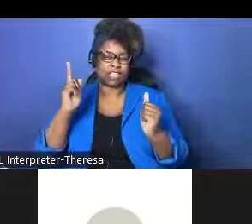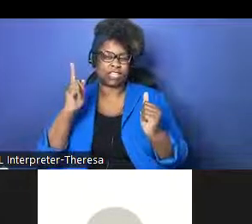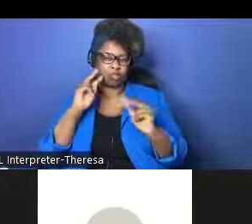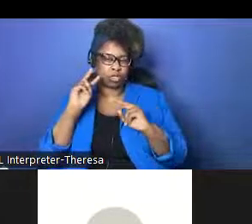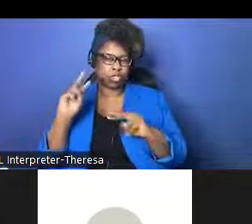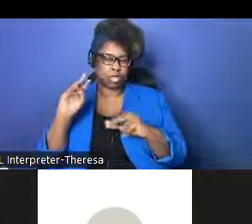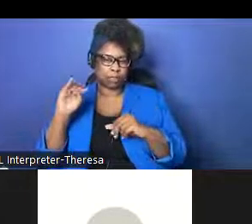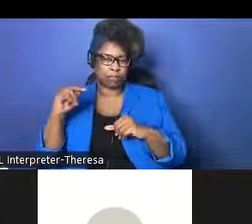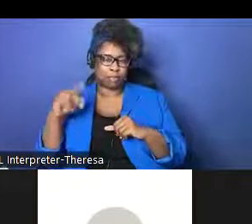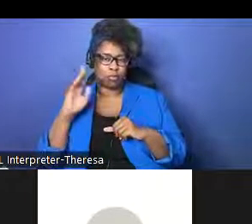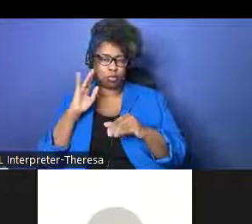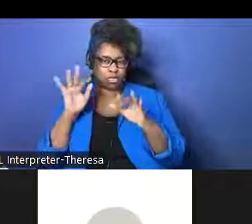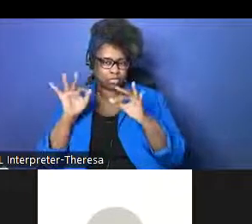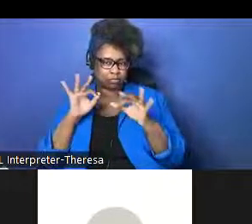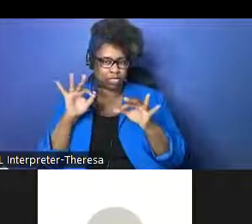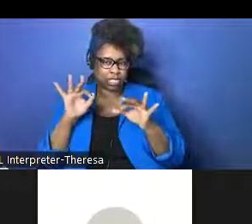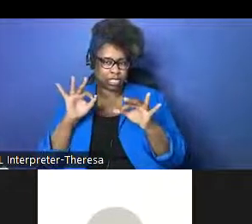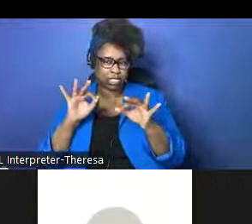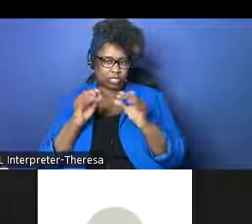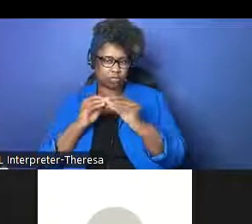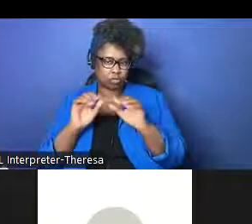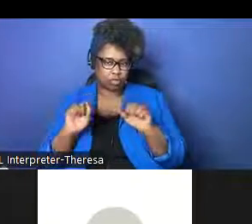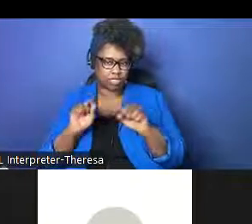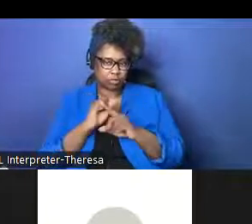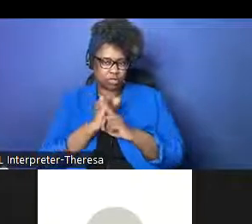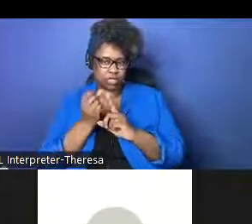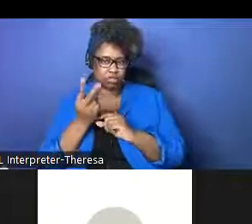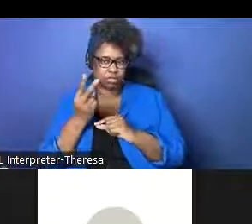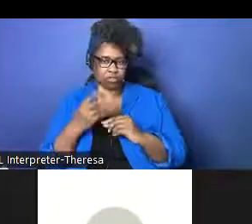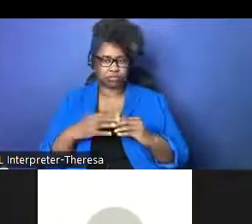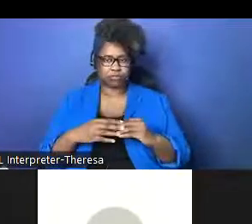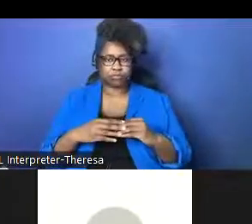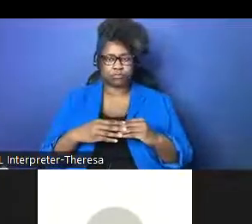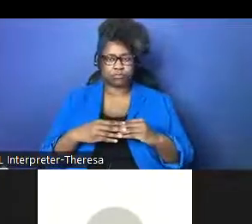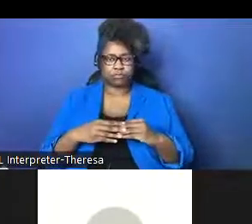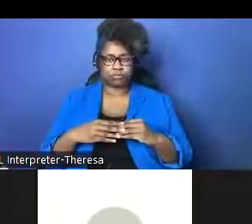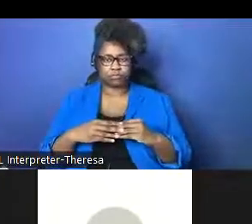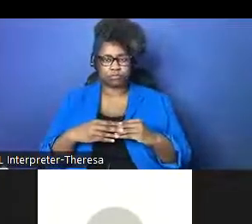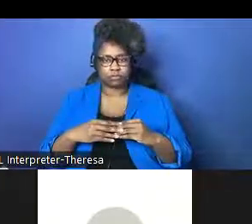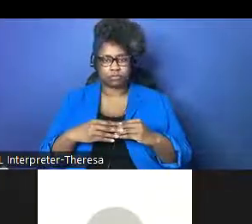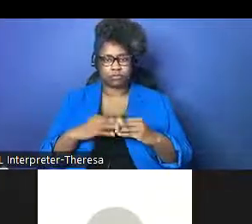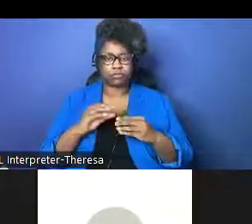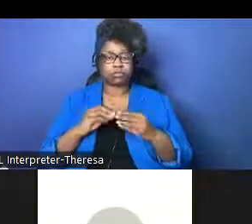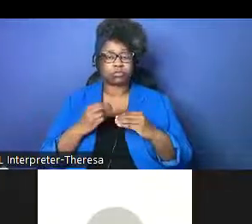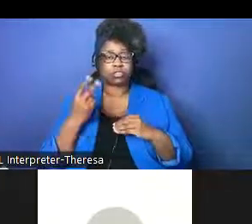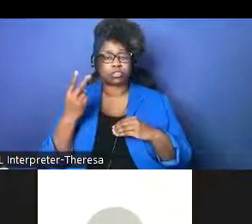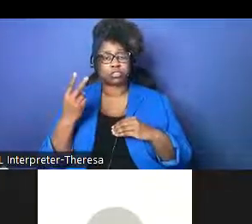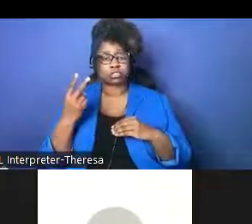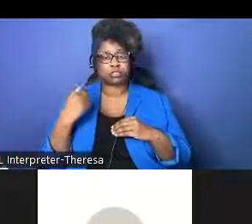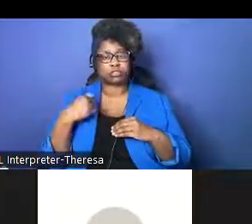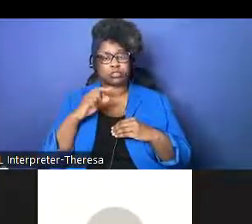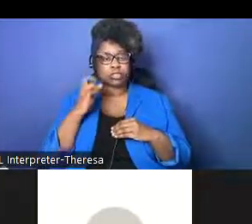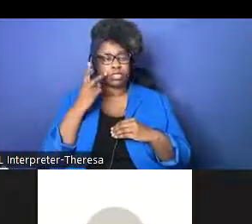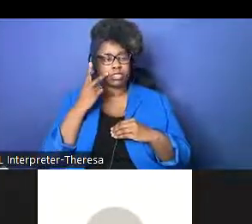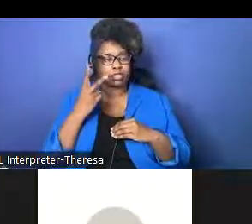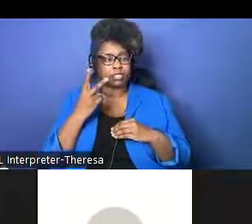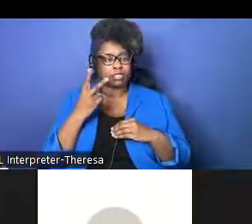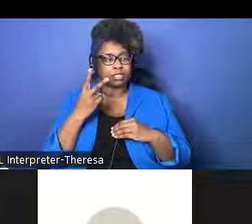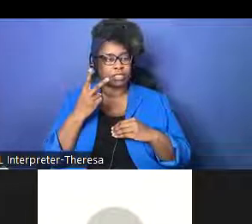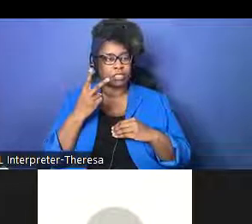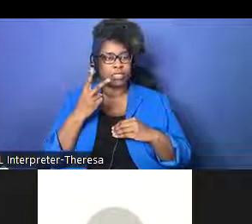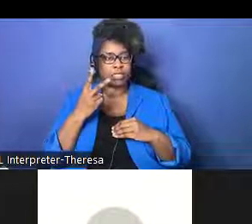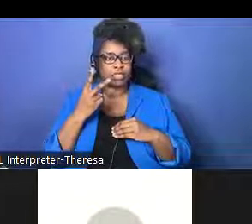will explain why that is more possible in scenario 2. And at number 2, we can see things like a